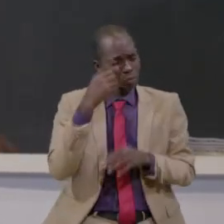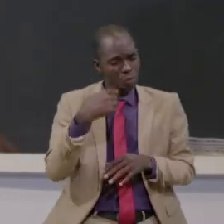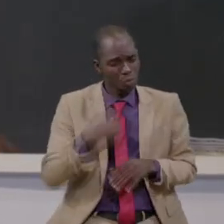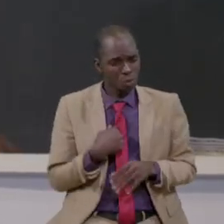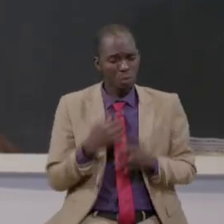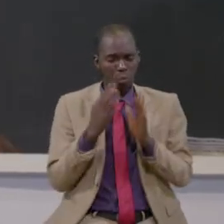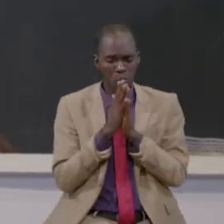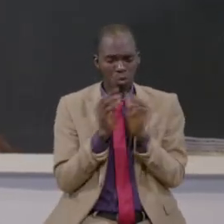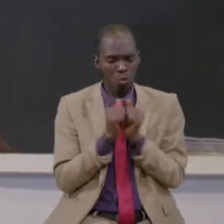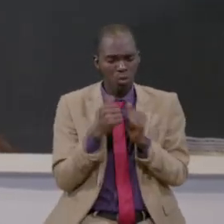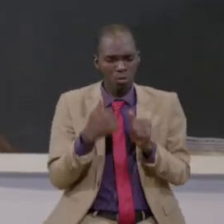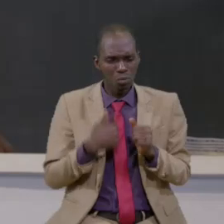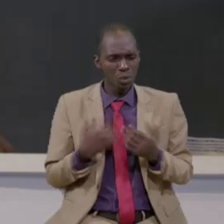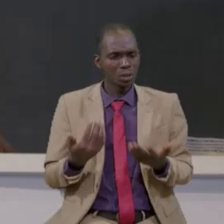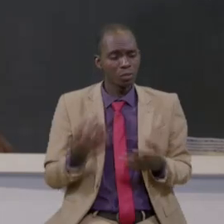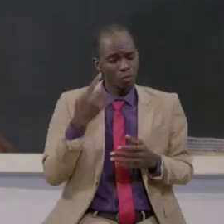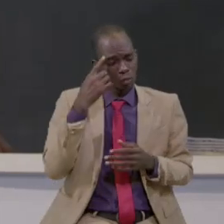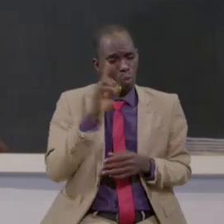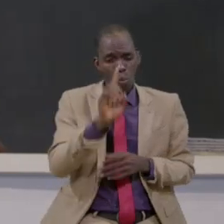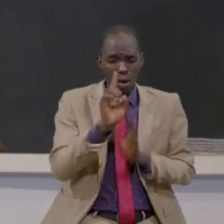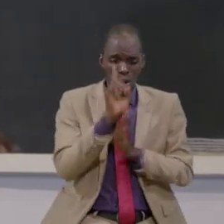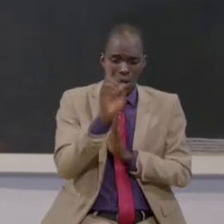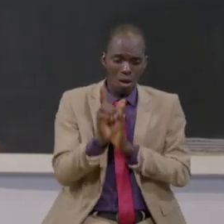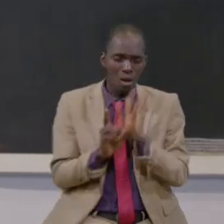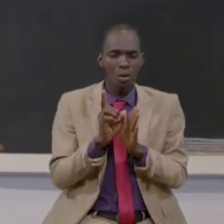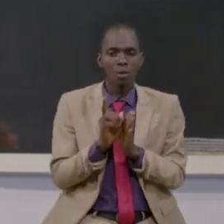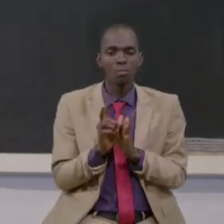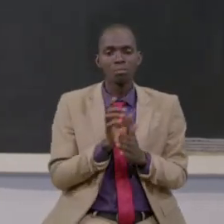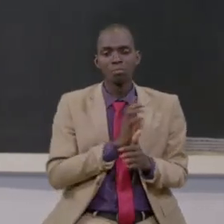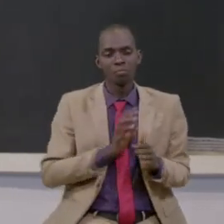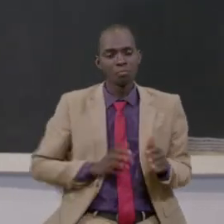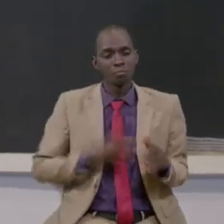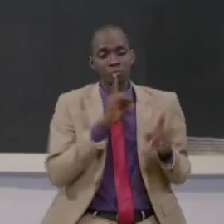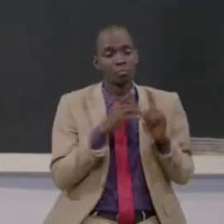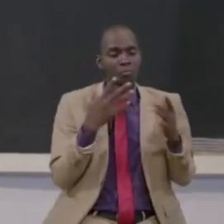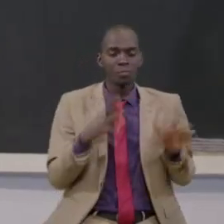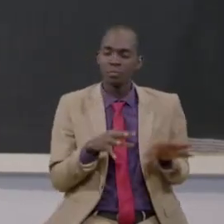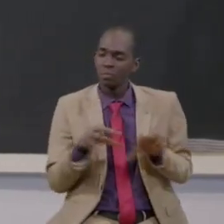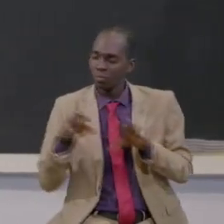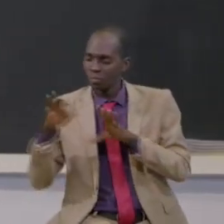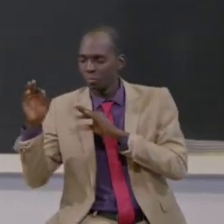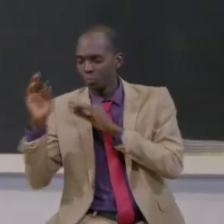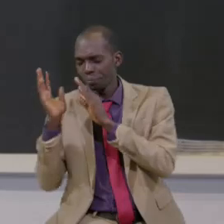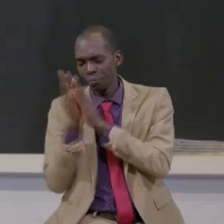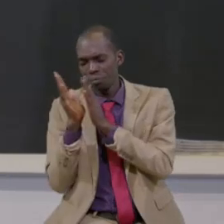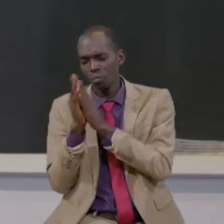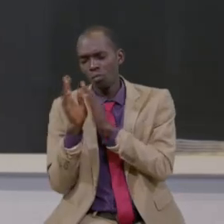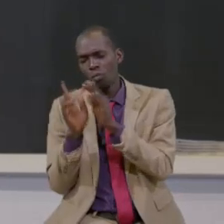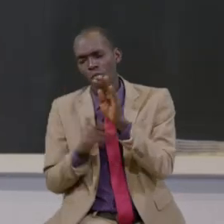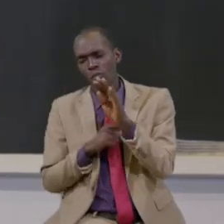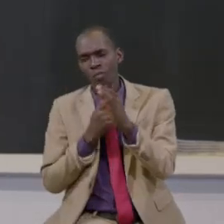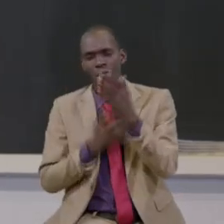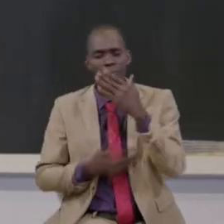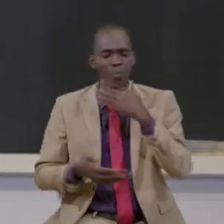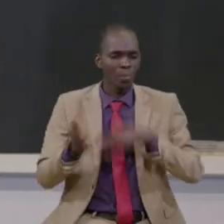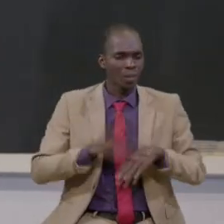1 hour. He went back again. He came back. They were still sleeping. The people, their souls are sleeping.